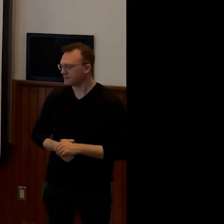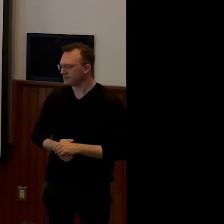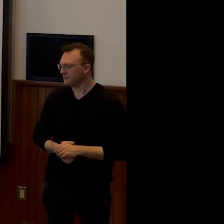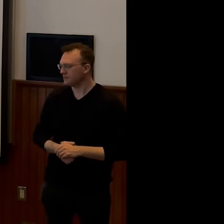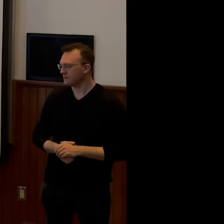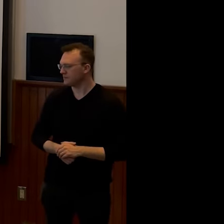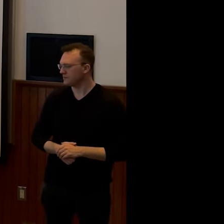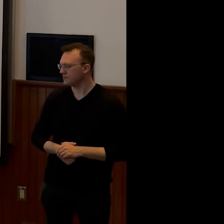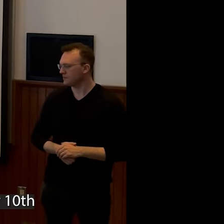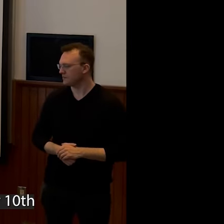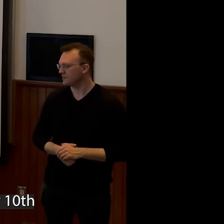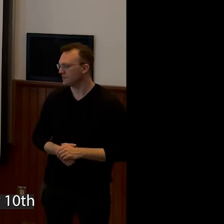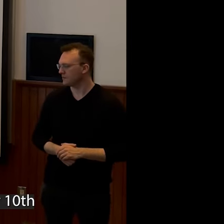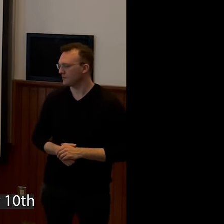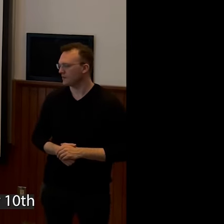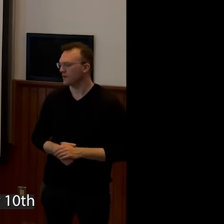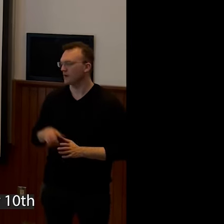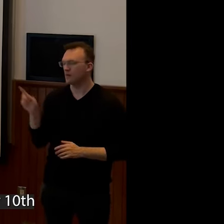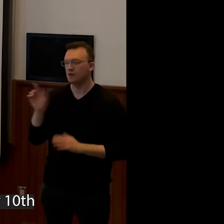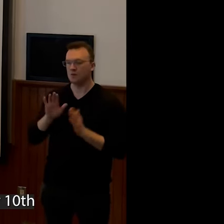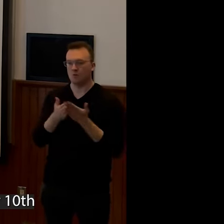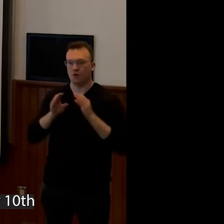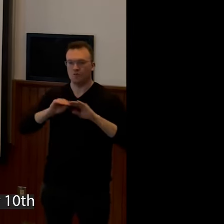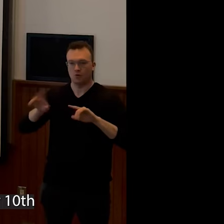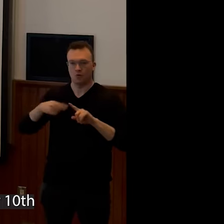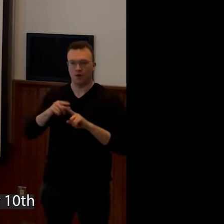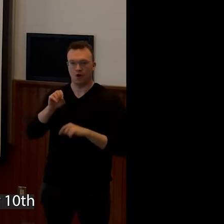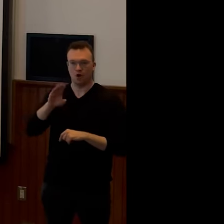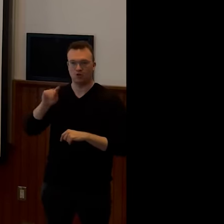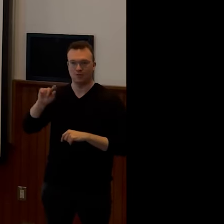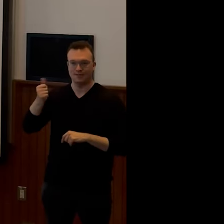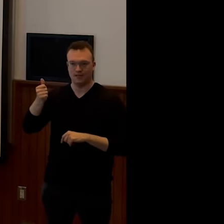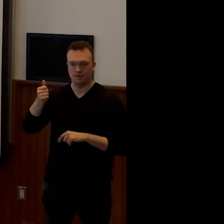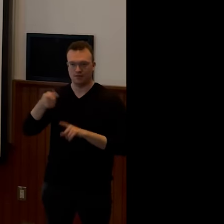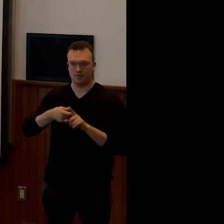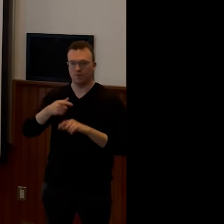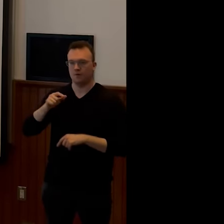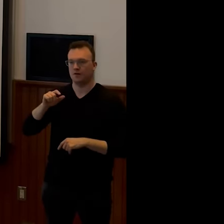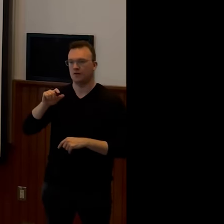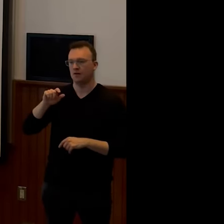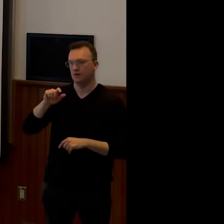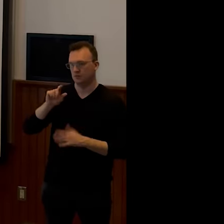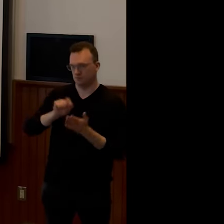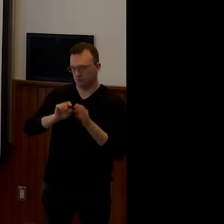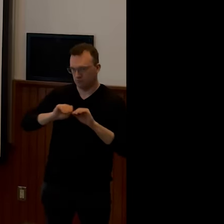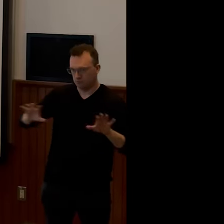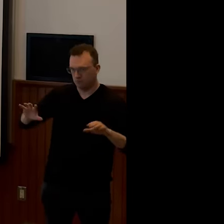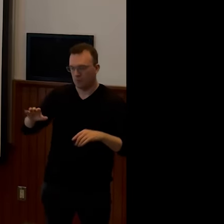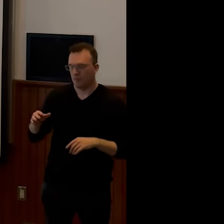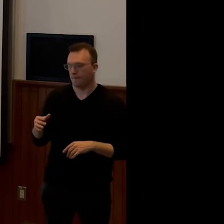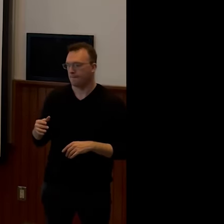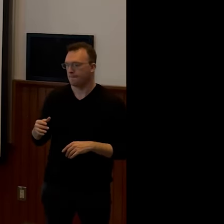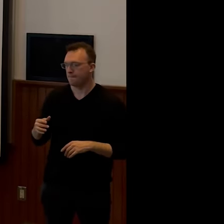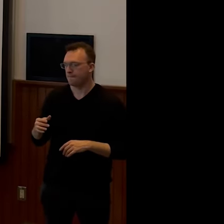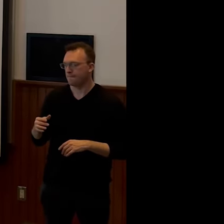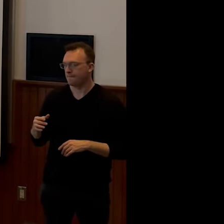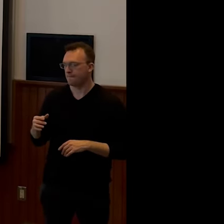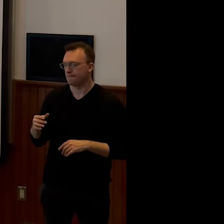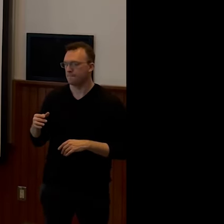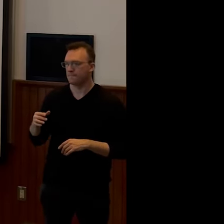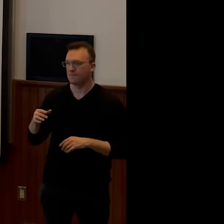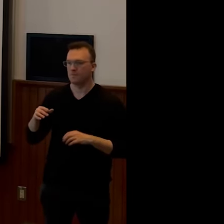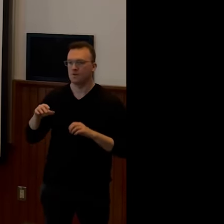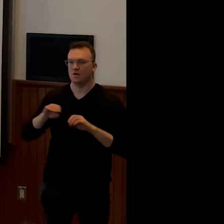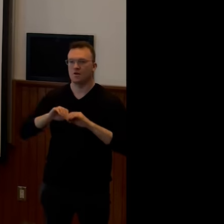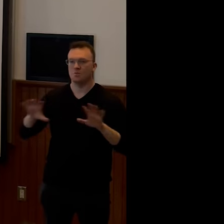All right. So this novel is coming out October 10th from AK Press in the Immersion